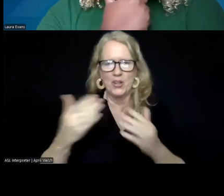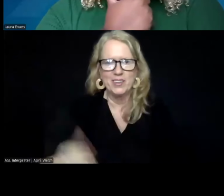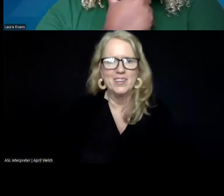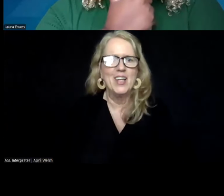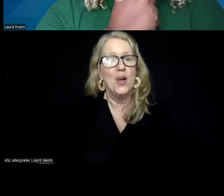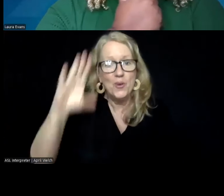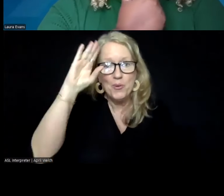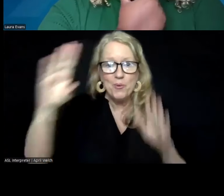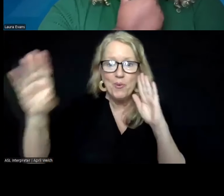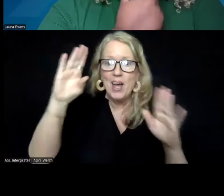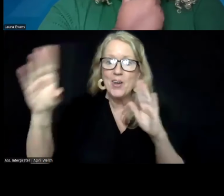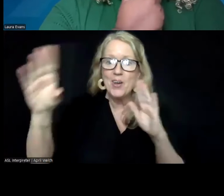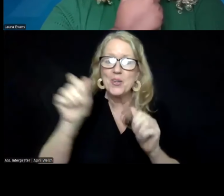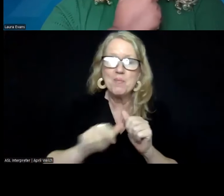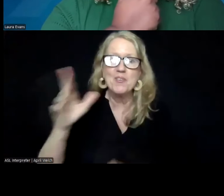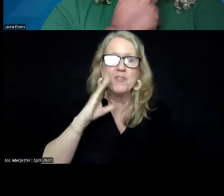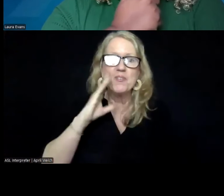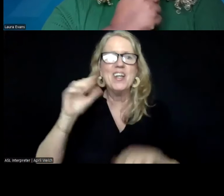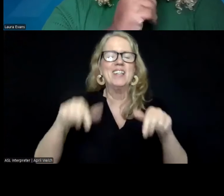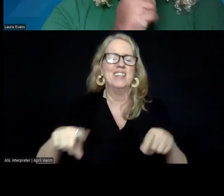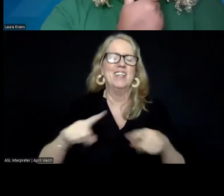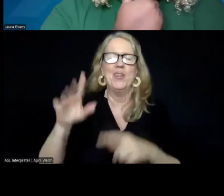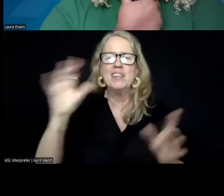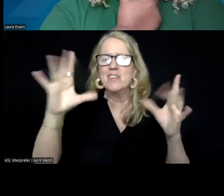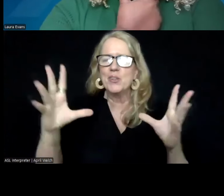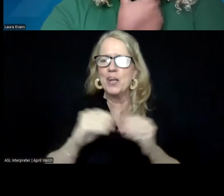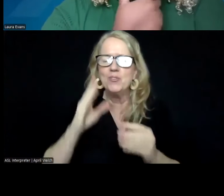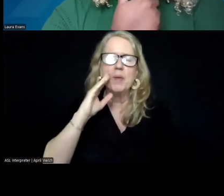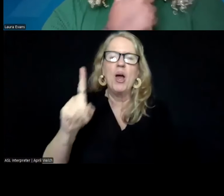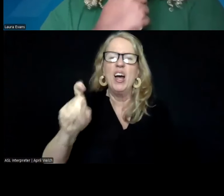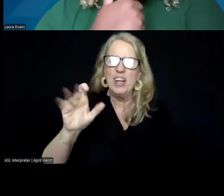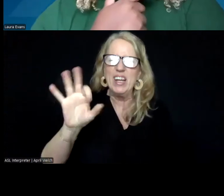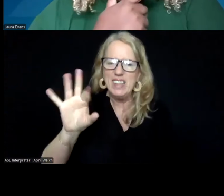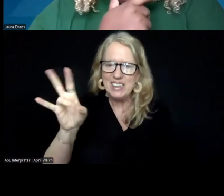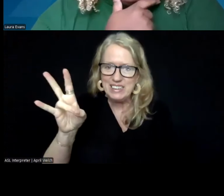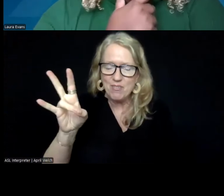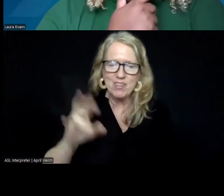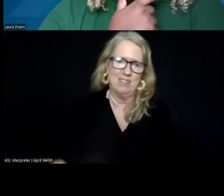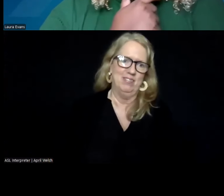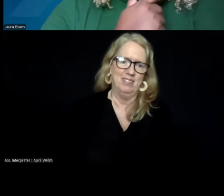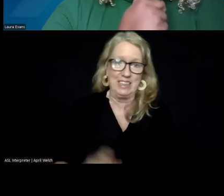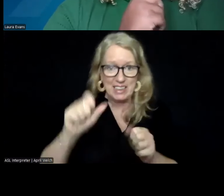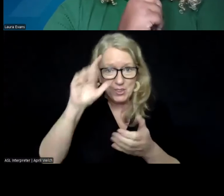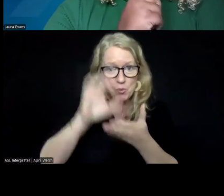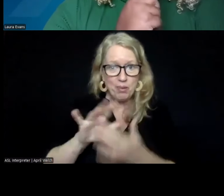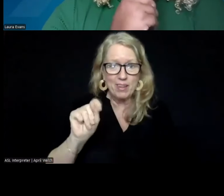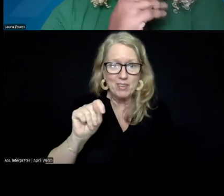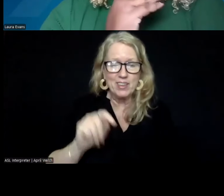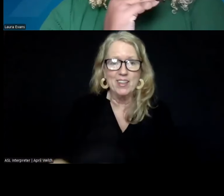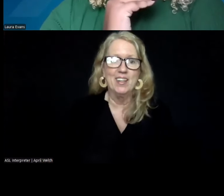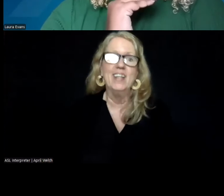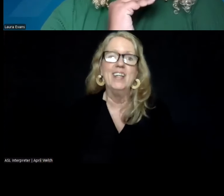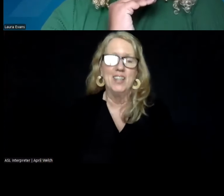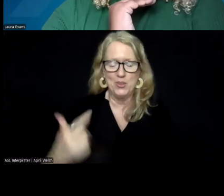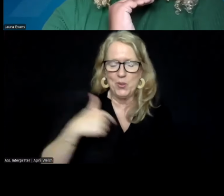Well, welcome everyone. This is the Crisis Jam episode 197. You can believe that. And we are